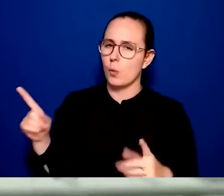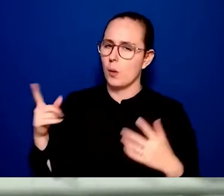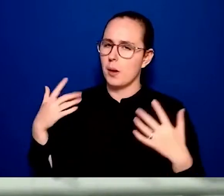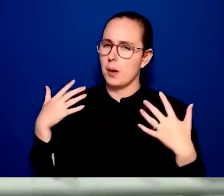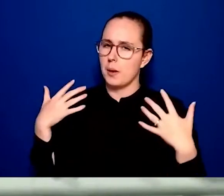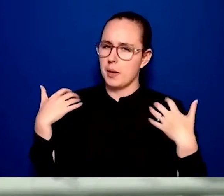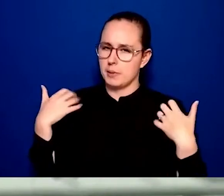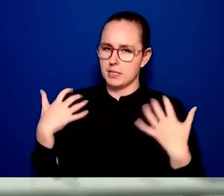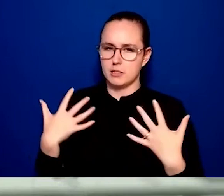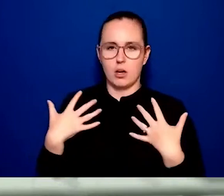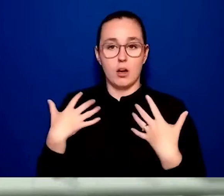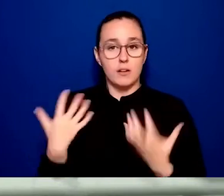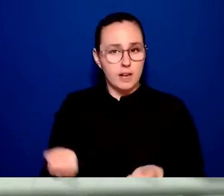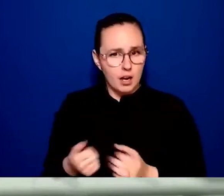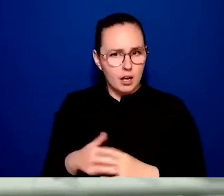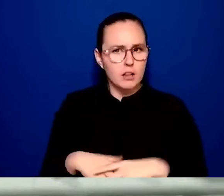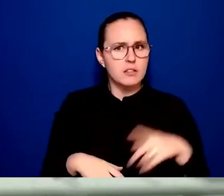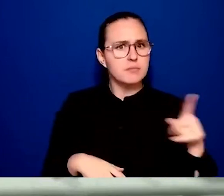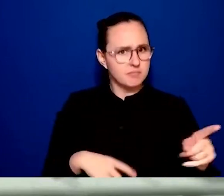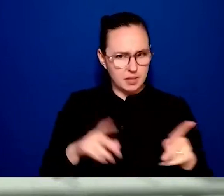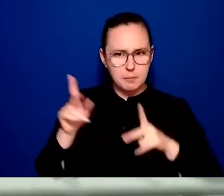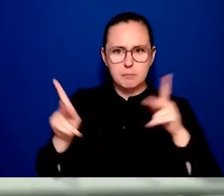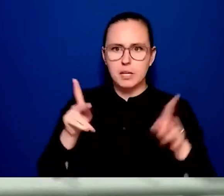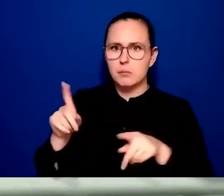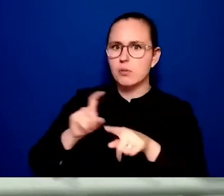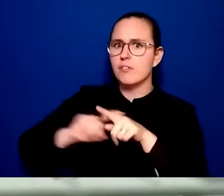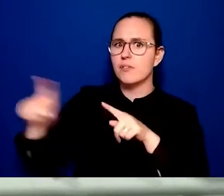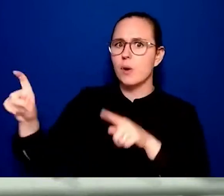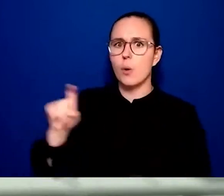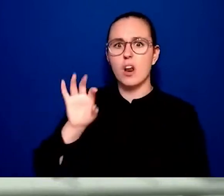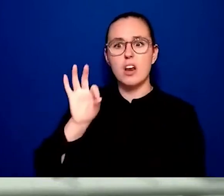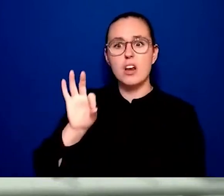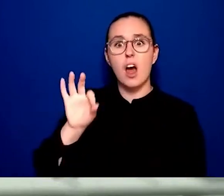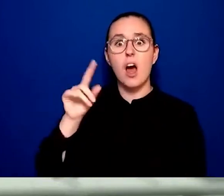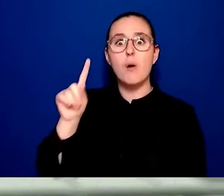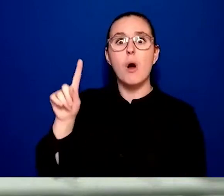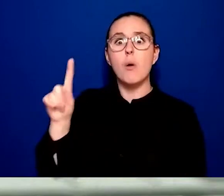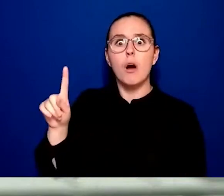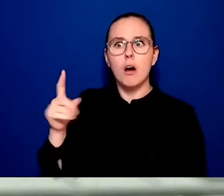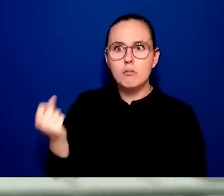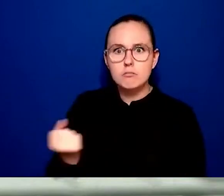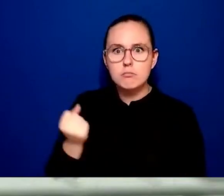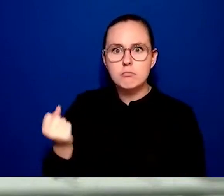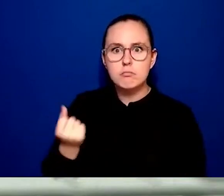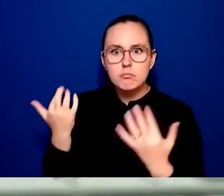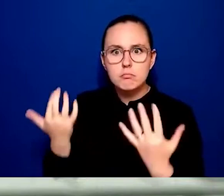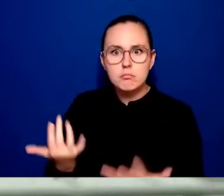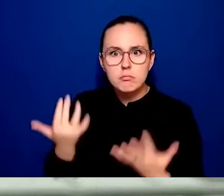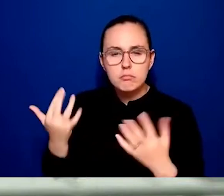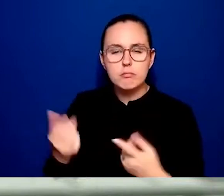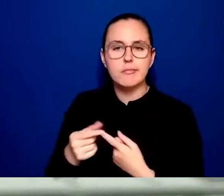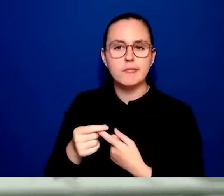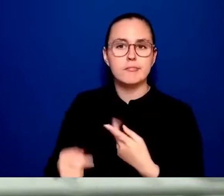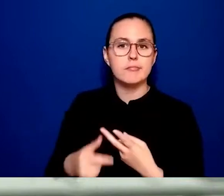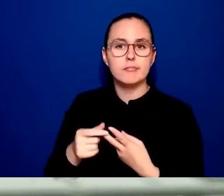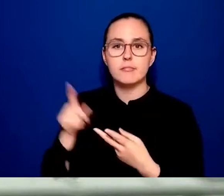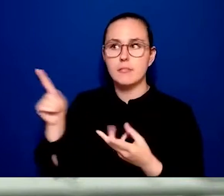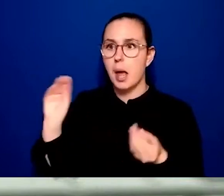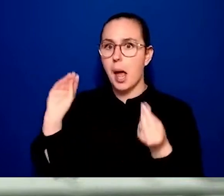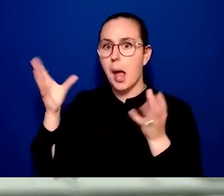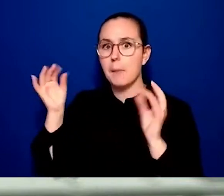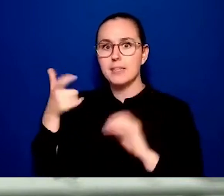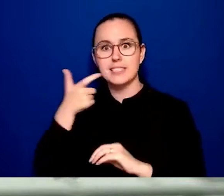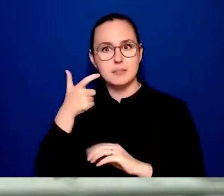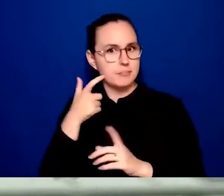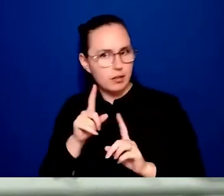911 calls because no BC ambulance dispatchers were available to take their calls. I know the province is